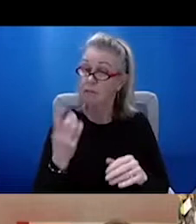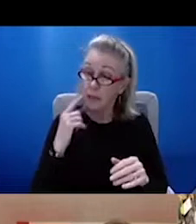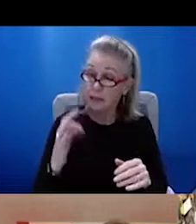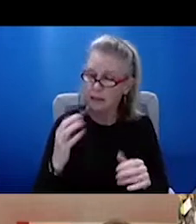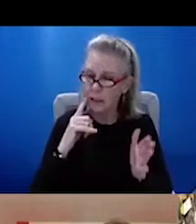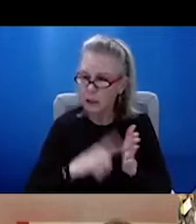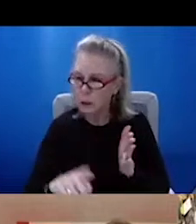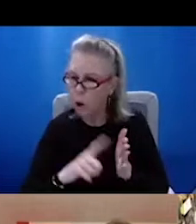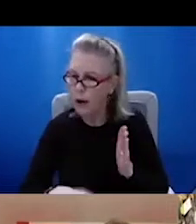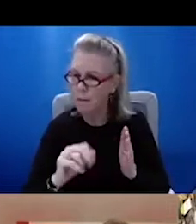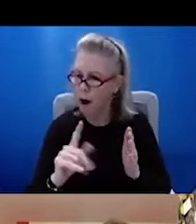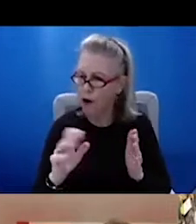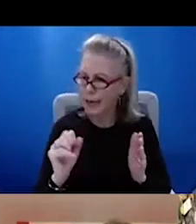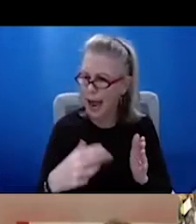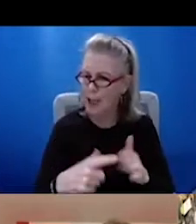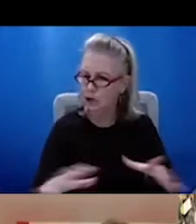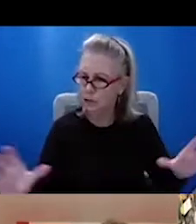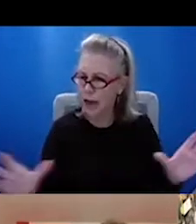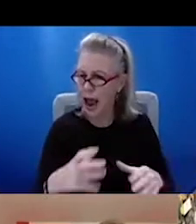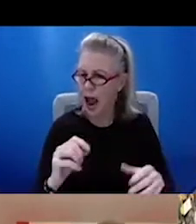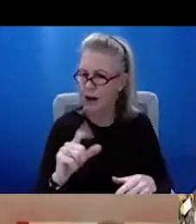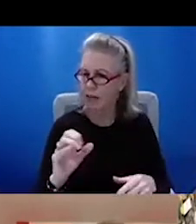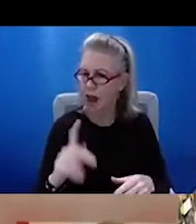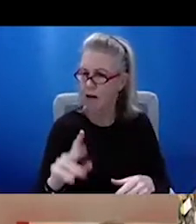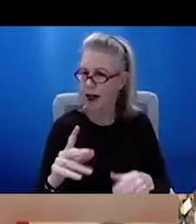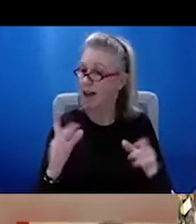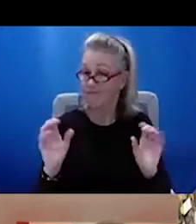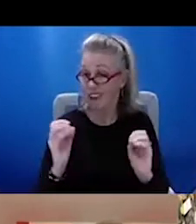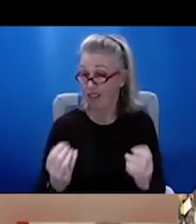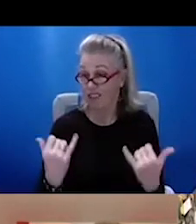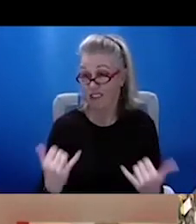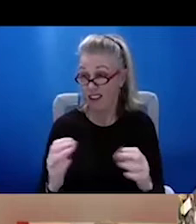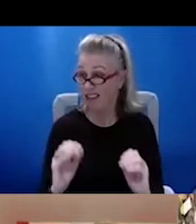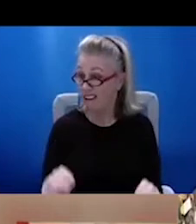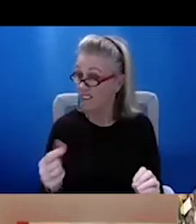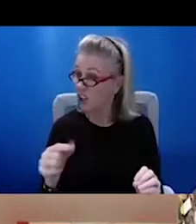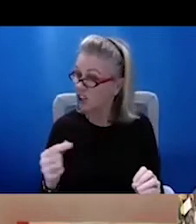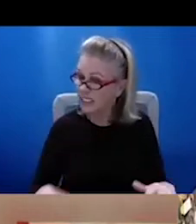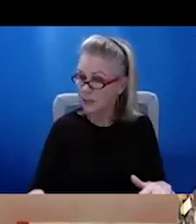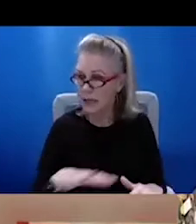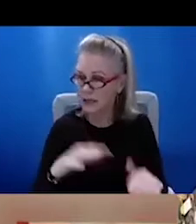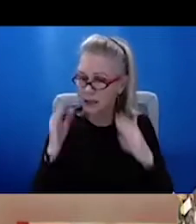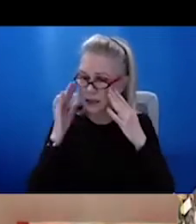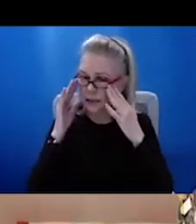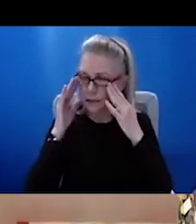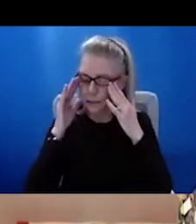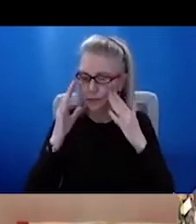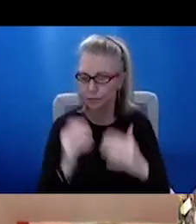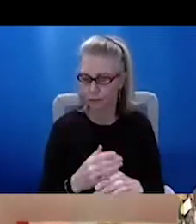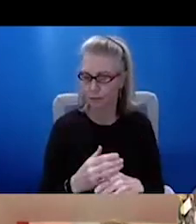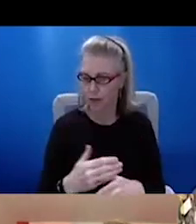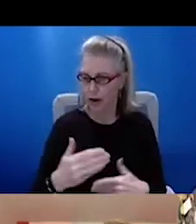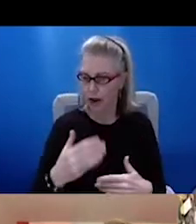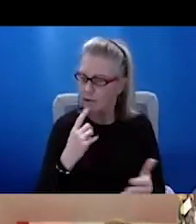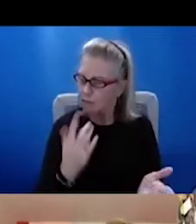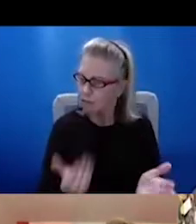as a garden city and the current lack of green spaces in the city. Reiterating invitation also to